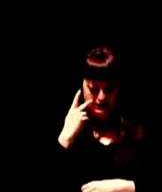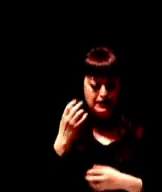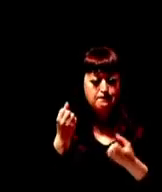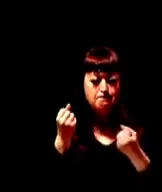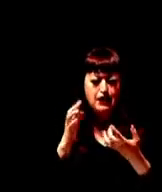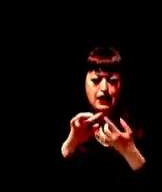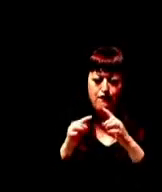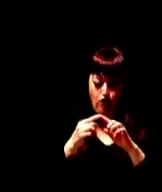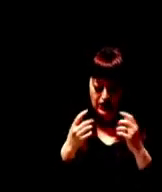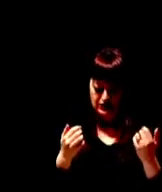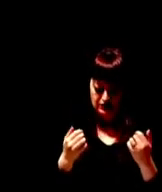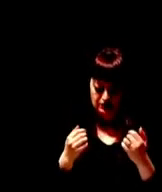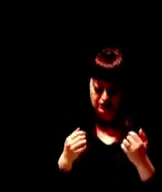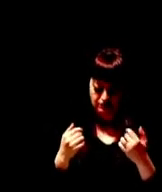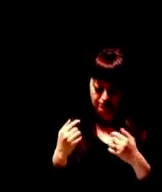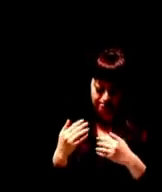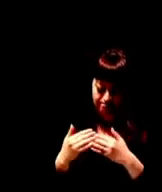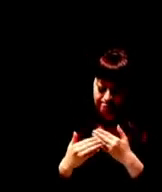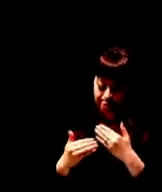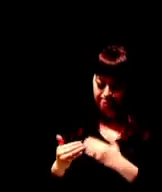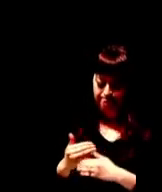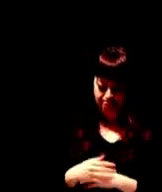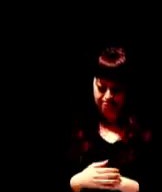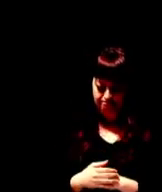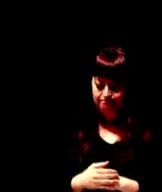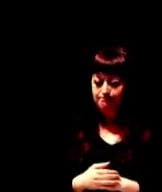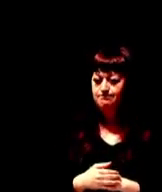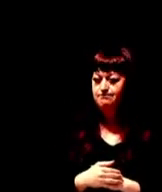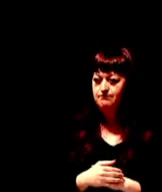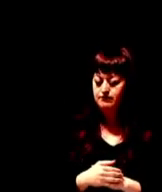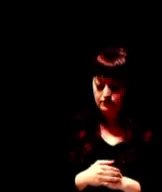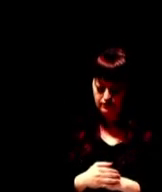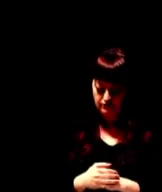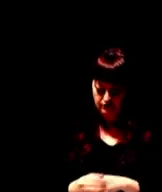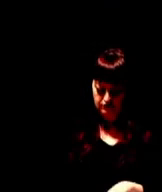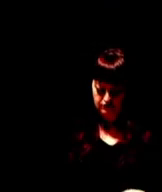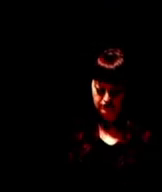of the friends we made over the years, no matter how small the bond was.